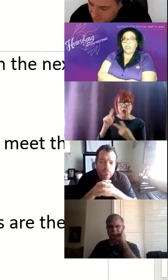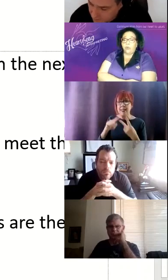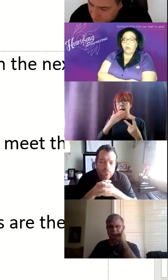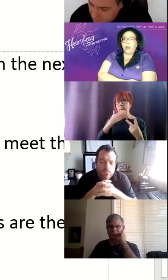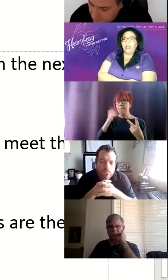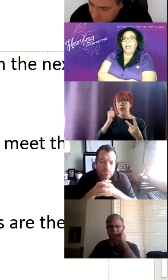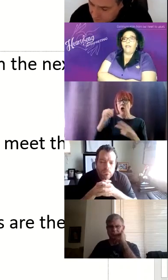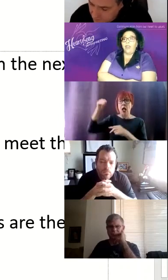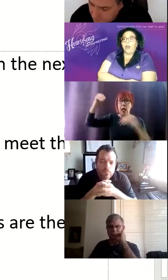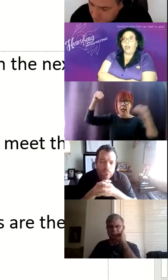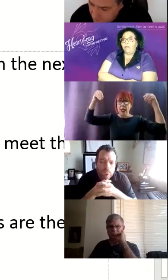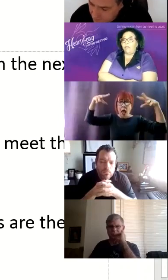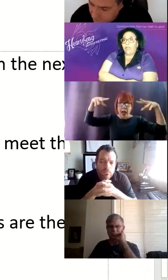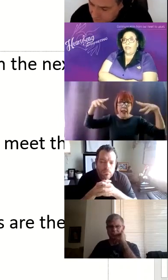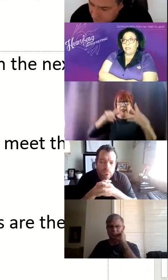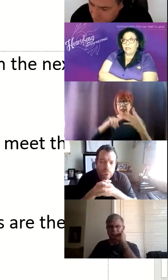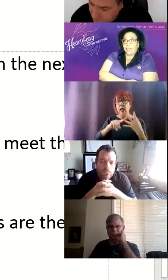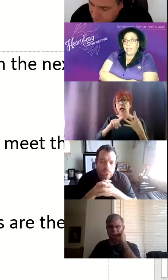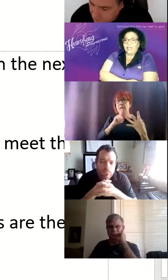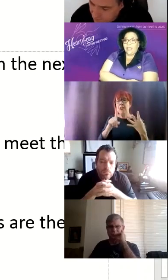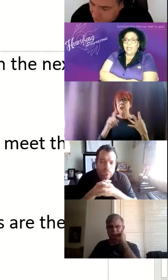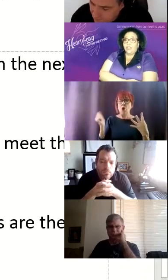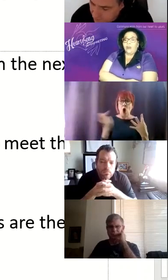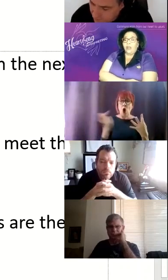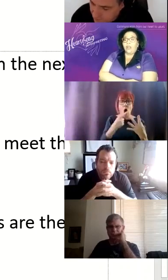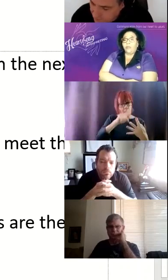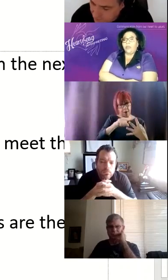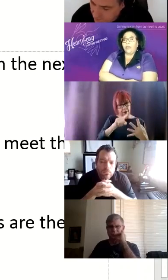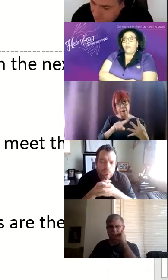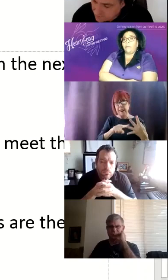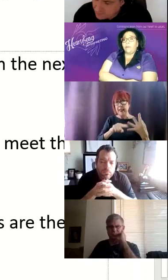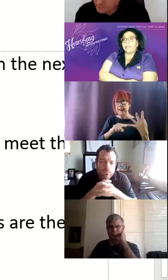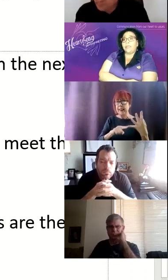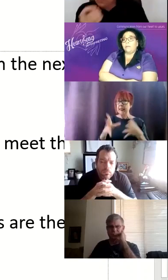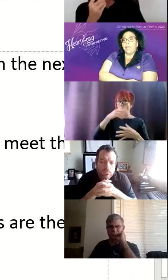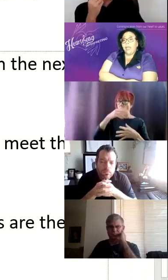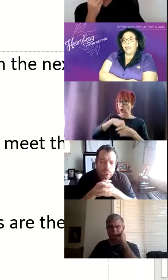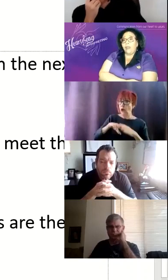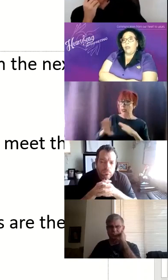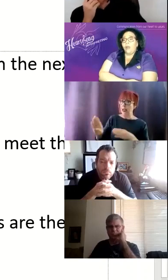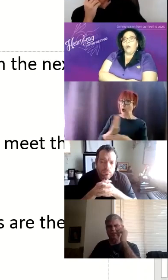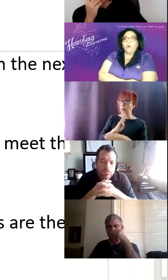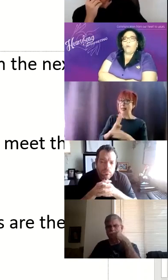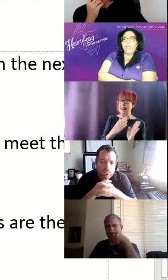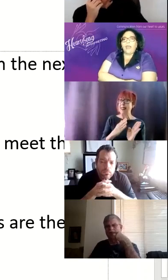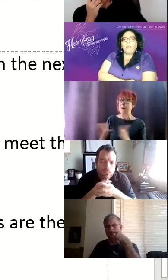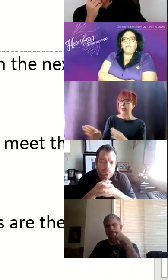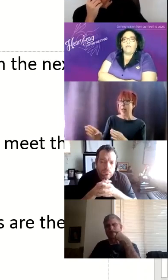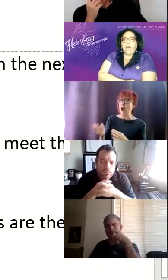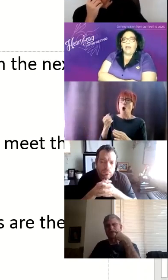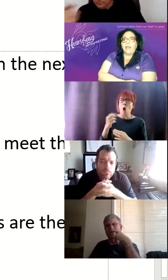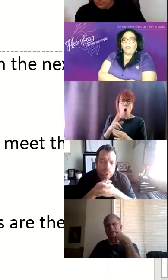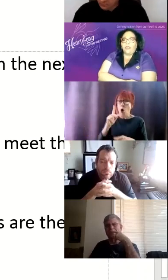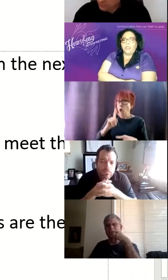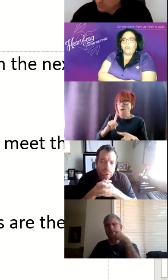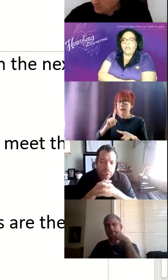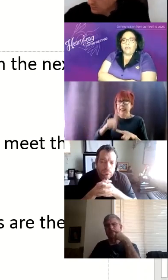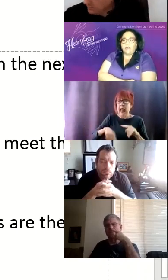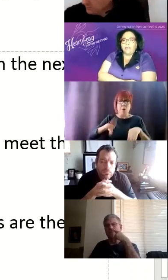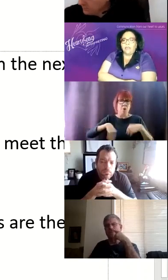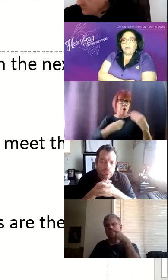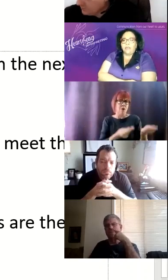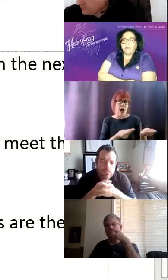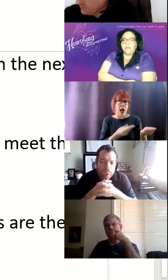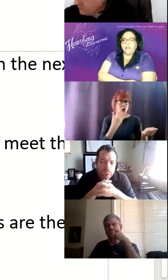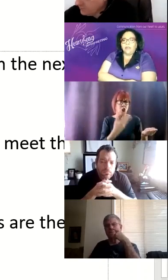make sure that all of these things are included in your business plan, or we cannot provide good